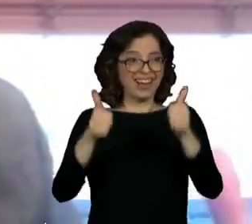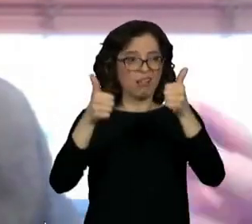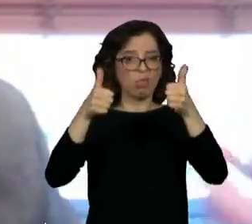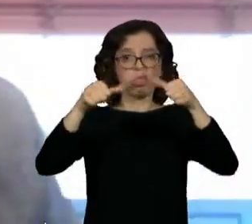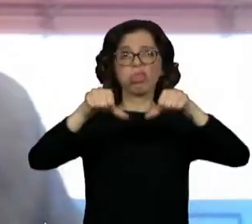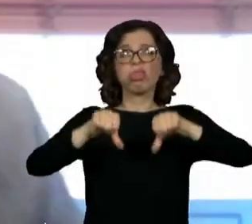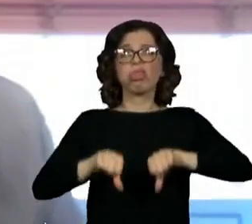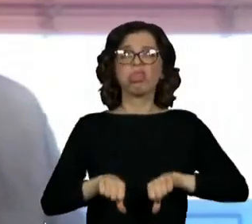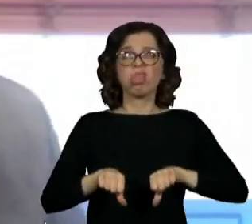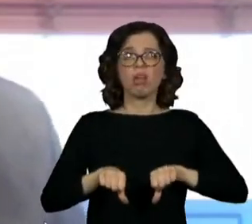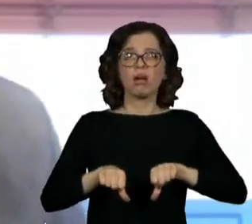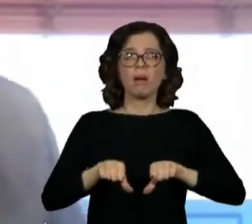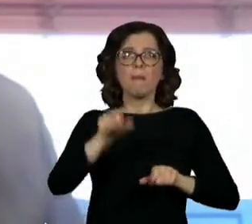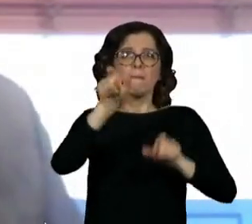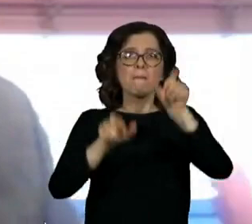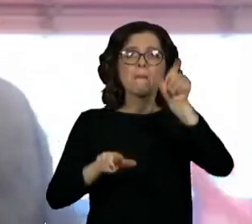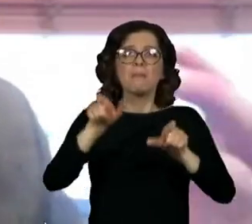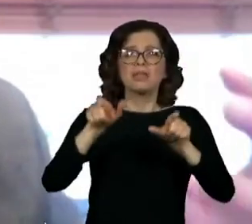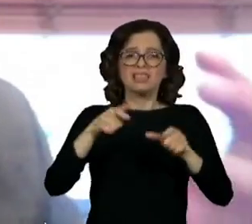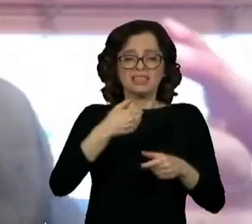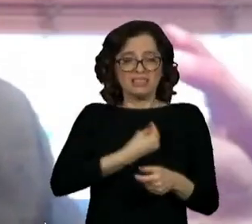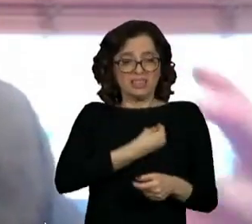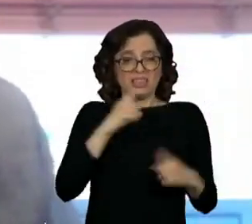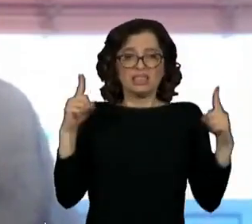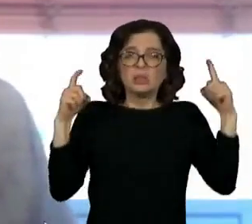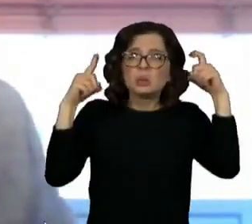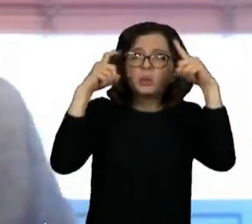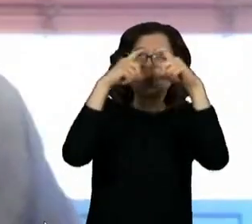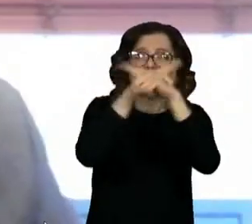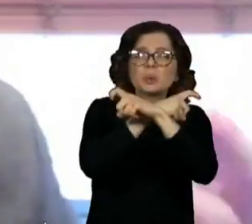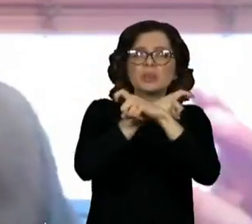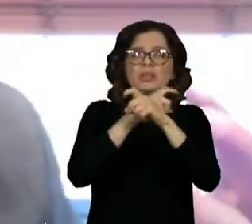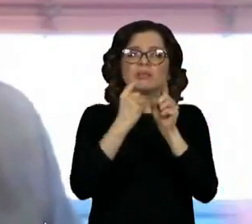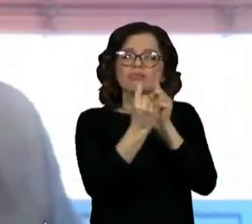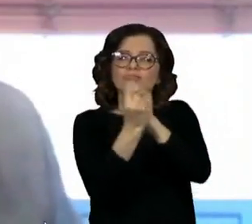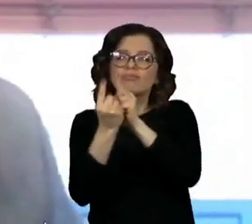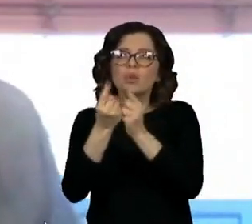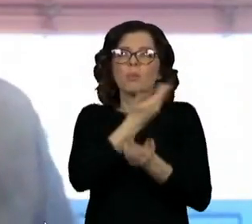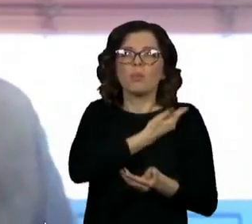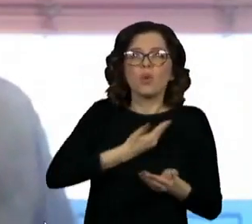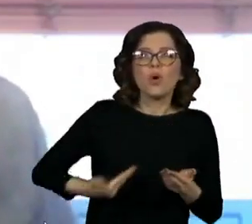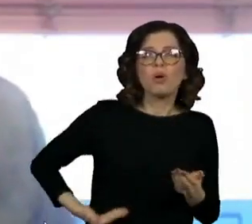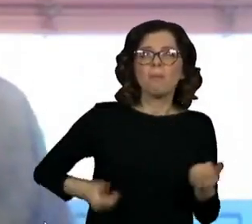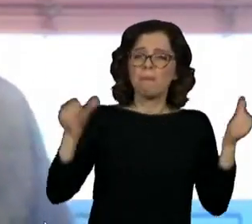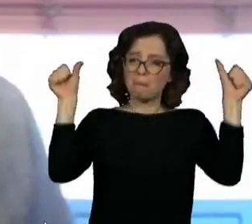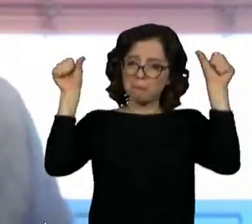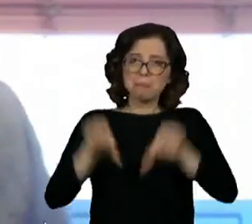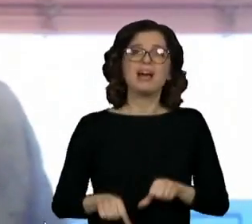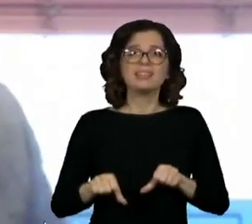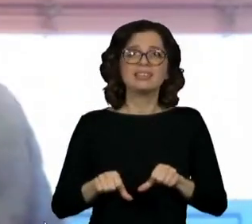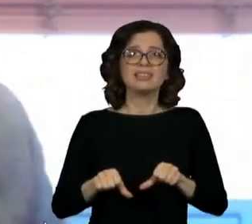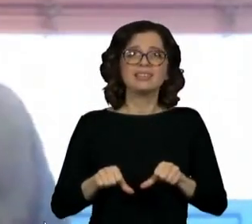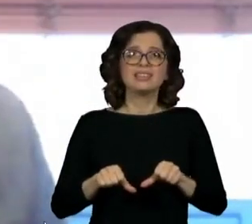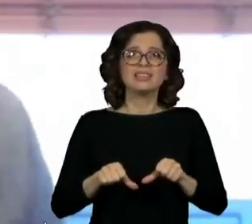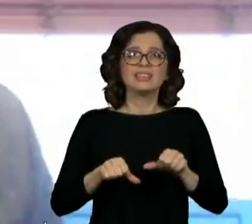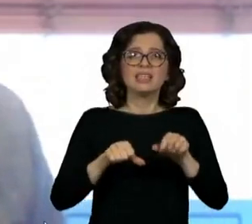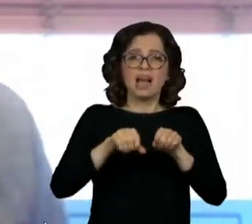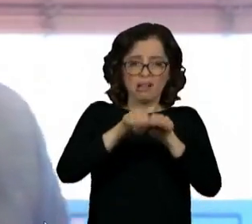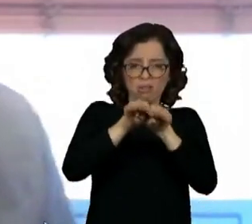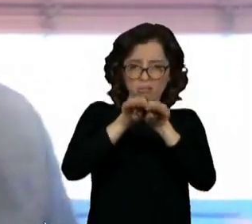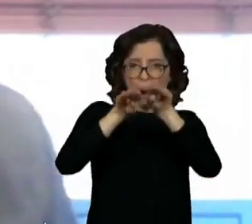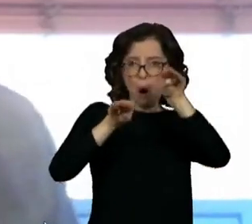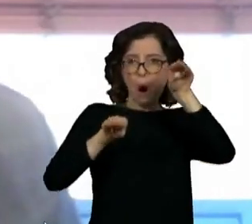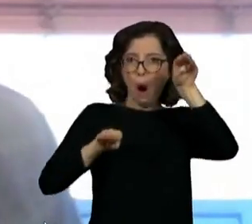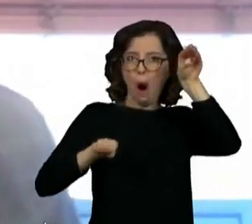are living very precarious lives. Public services are crappy. There's a fair amount of corruption, and